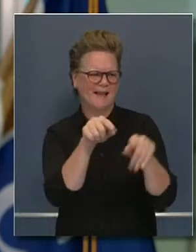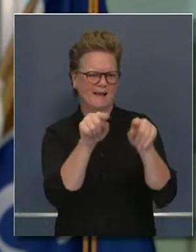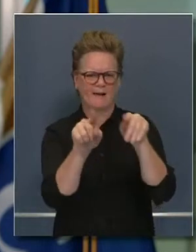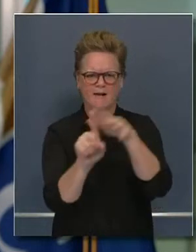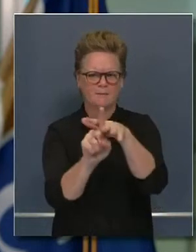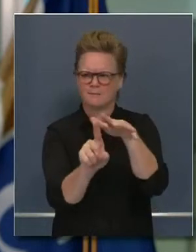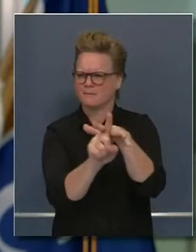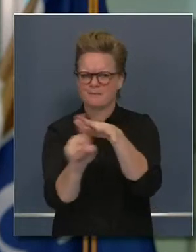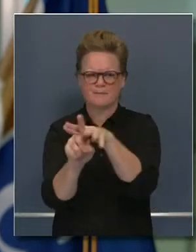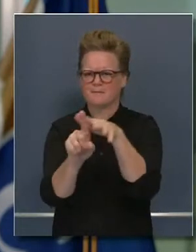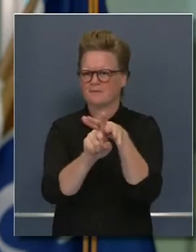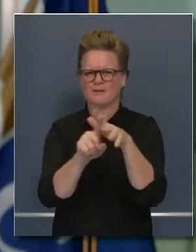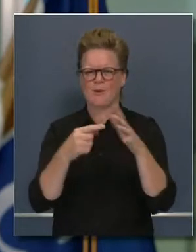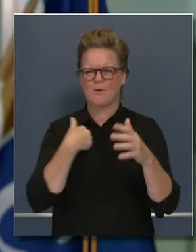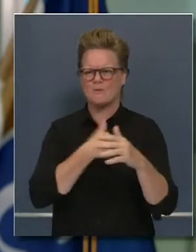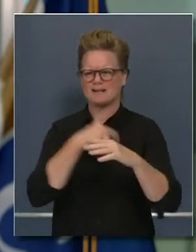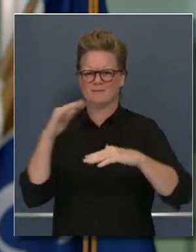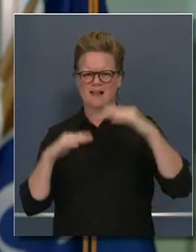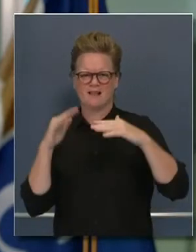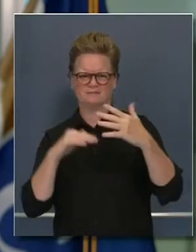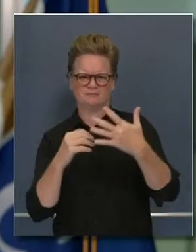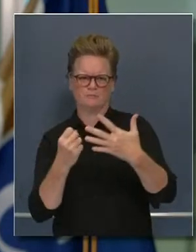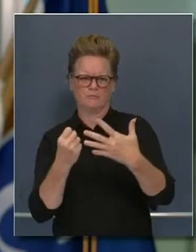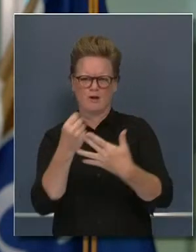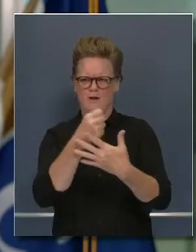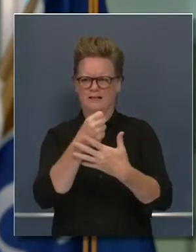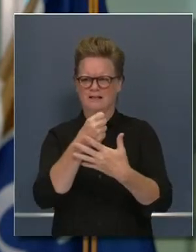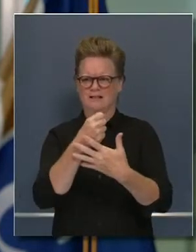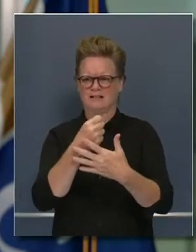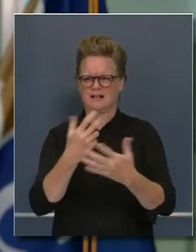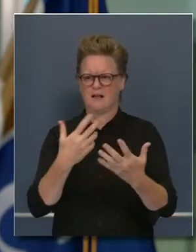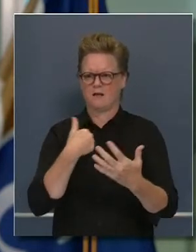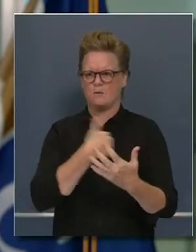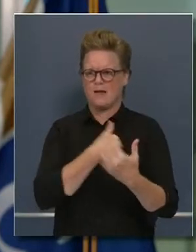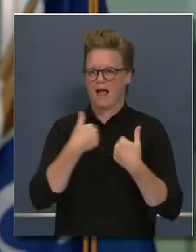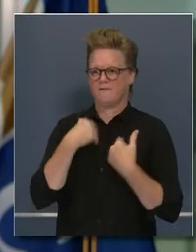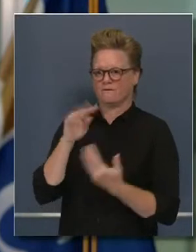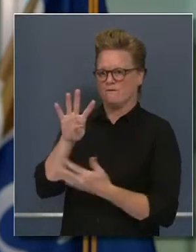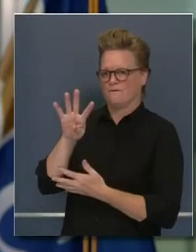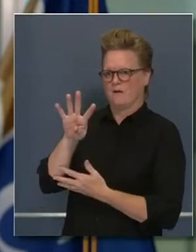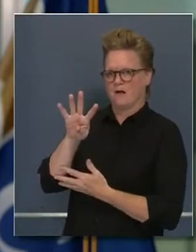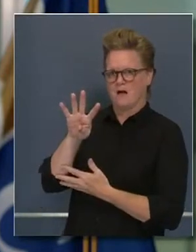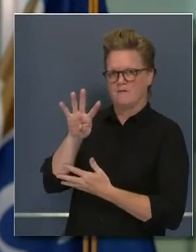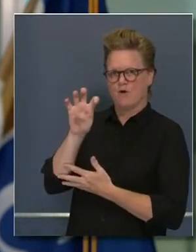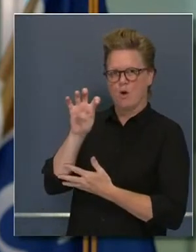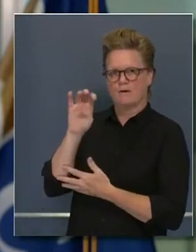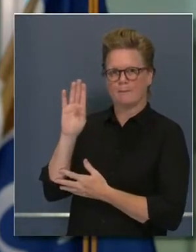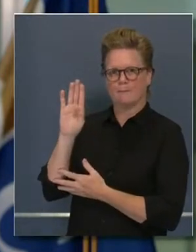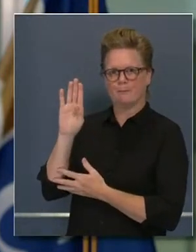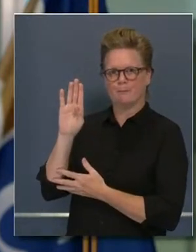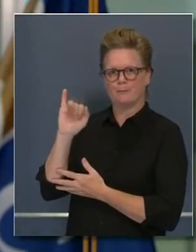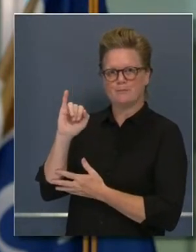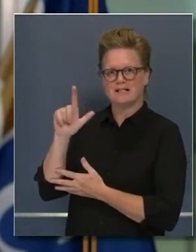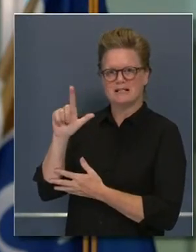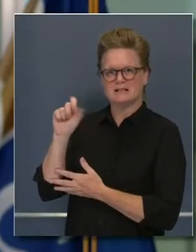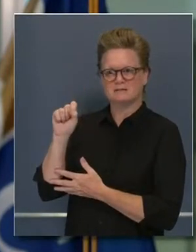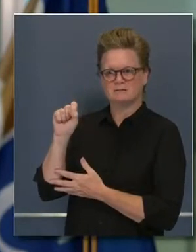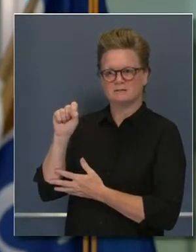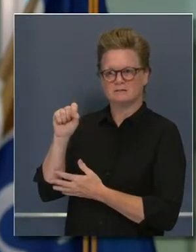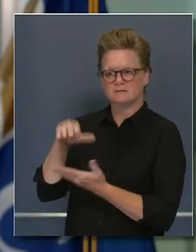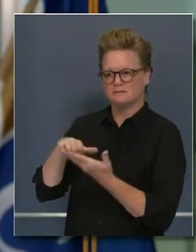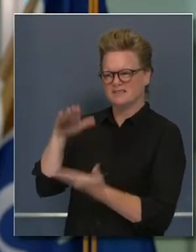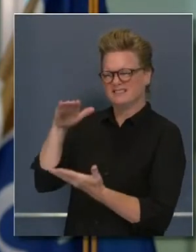balance priorities, including some 400 bills that are on my desk that deal with a myriad of issues across the